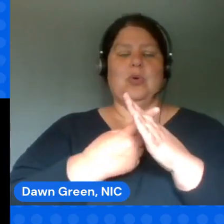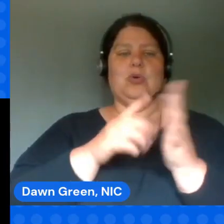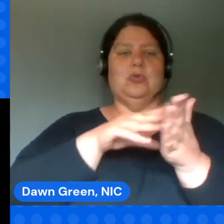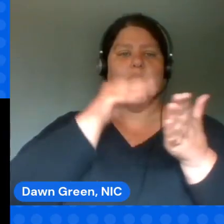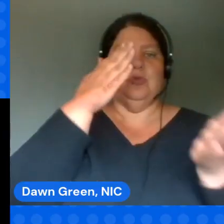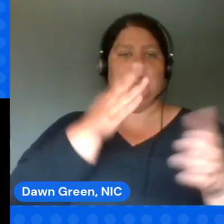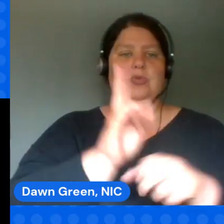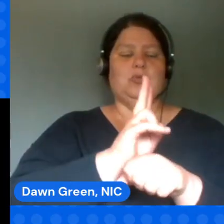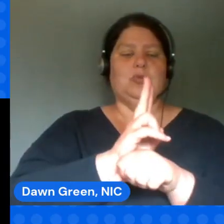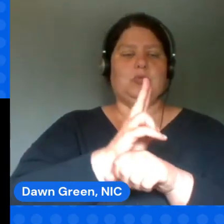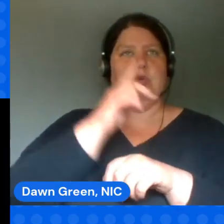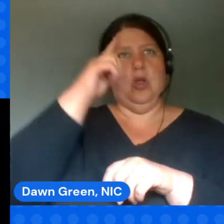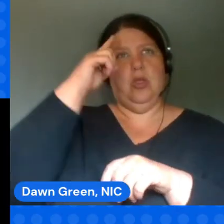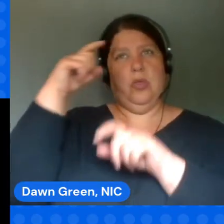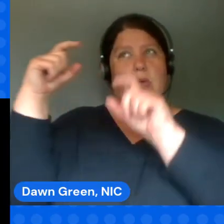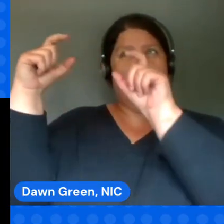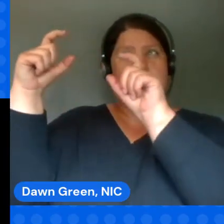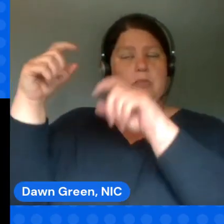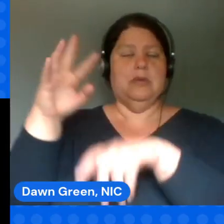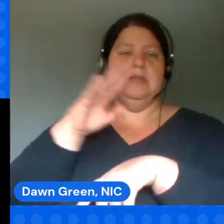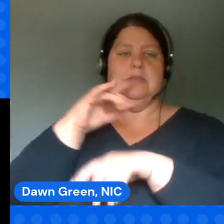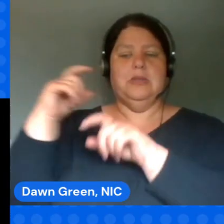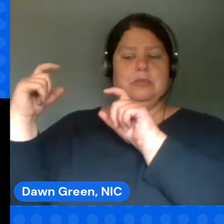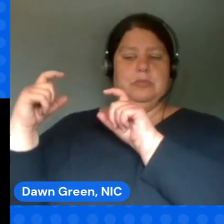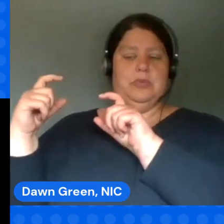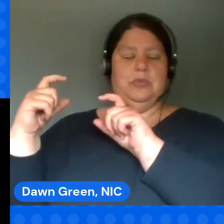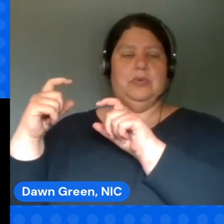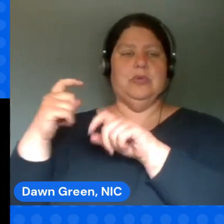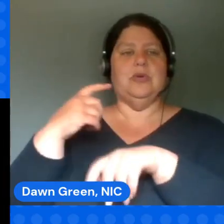thought bubbles or the speak bubbles to have in